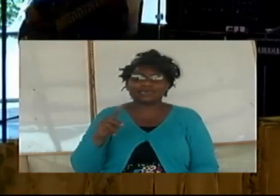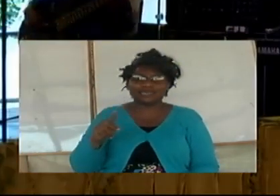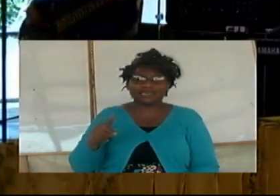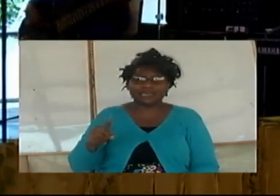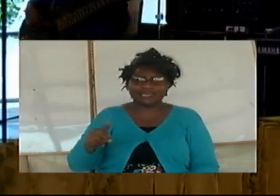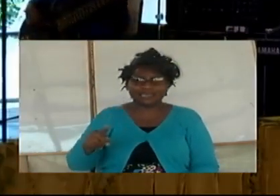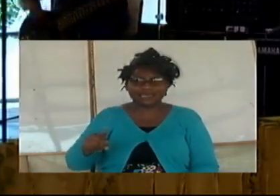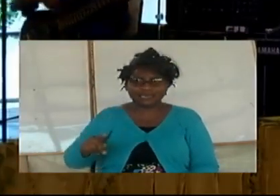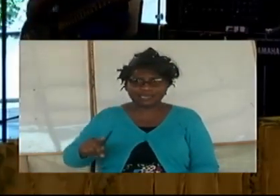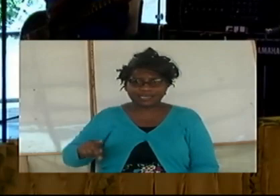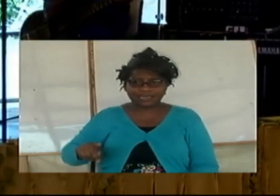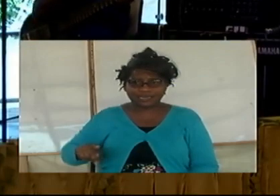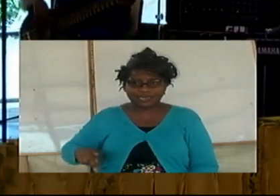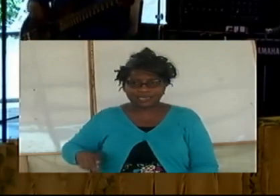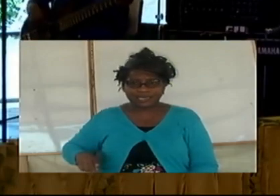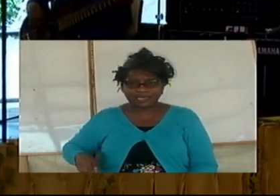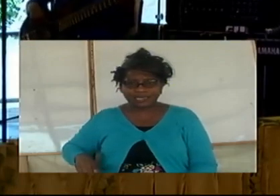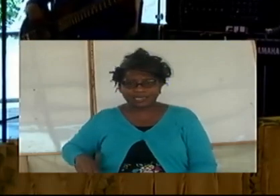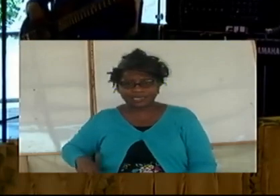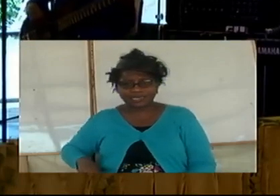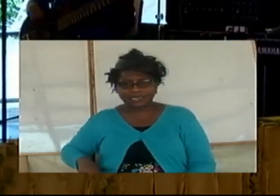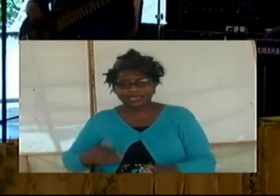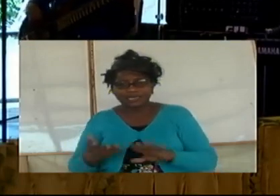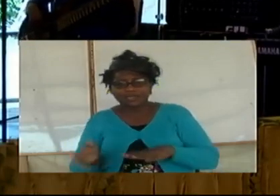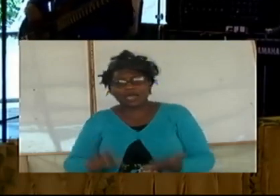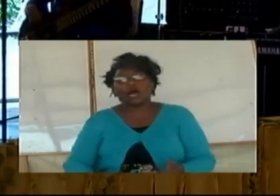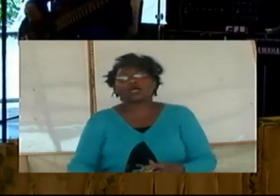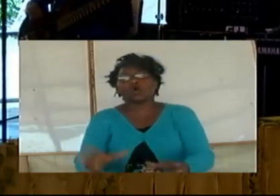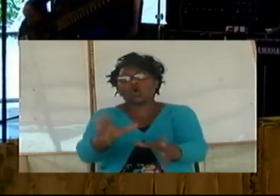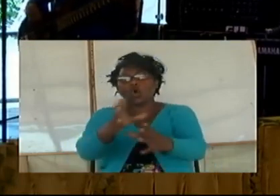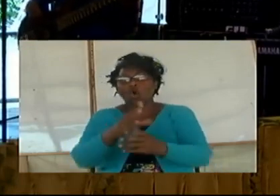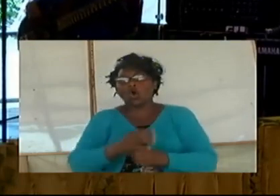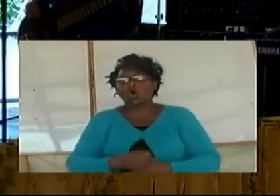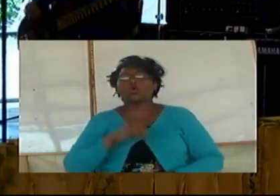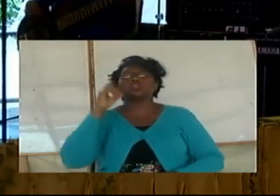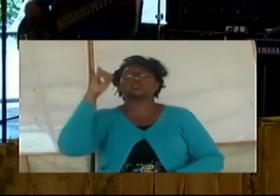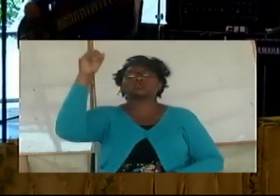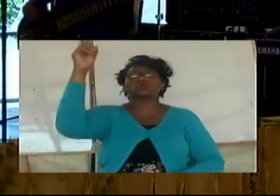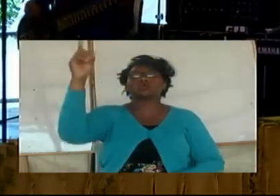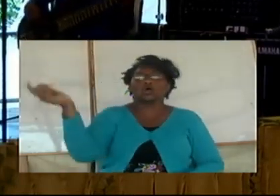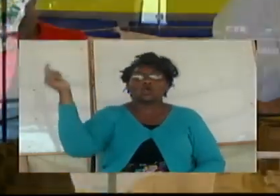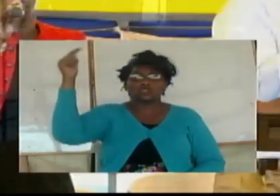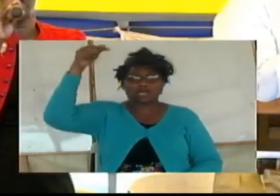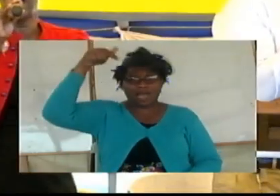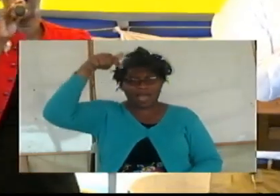risen King. Come on, just turn around. That could not hold you